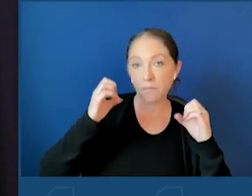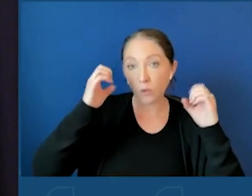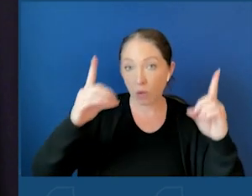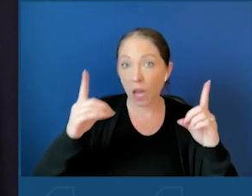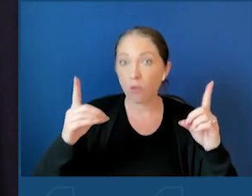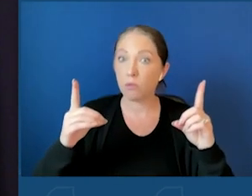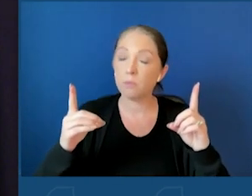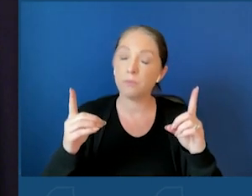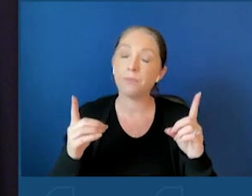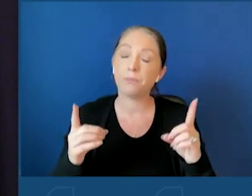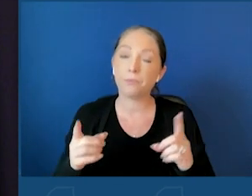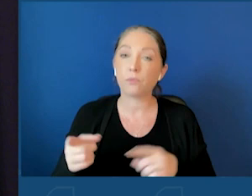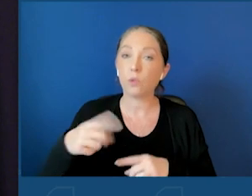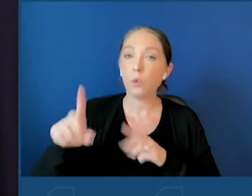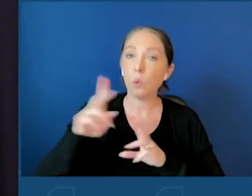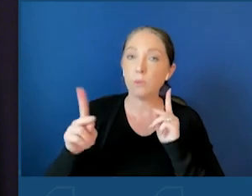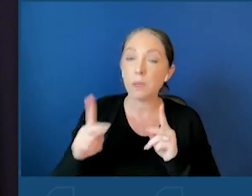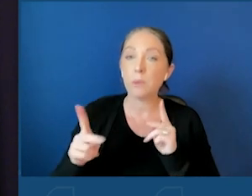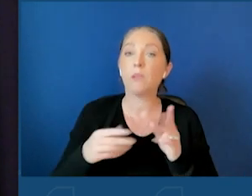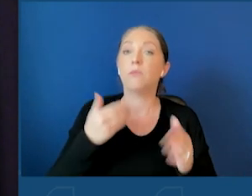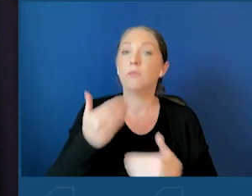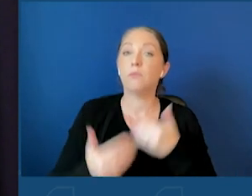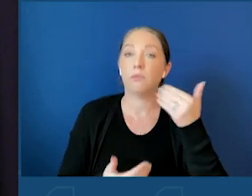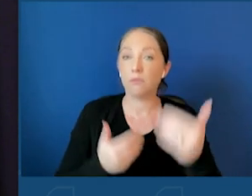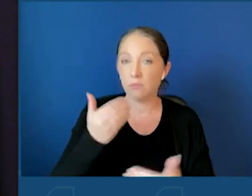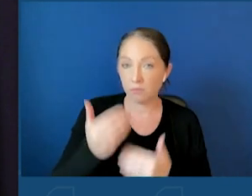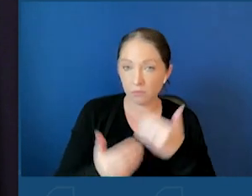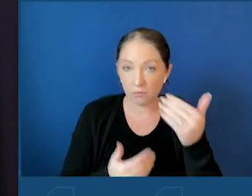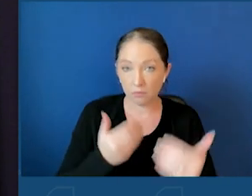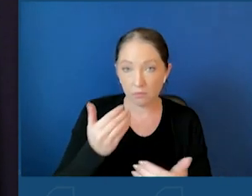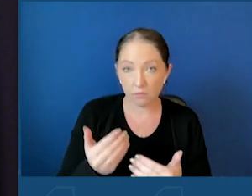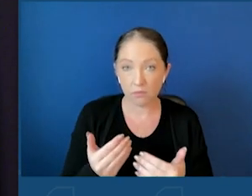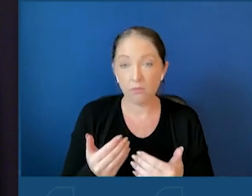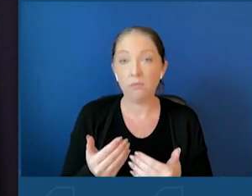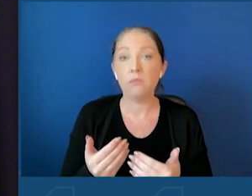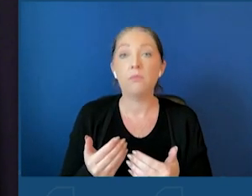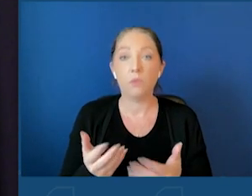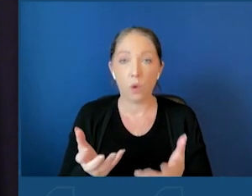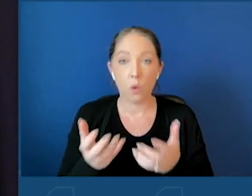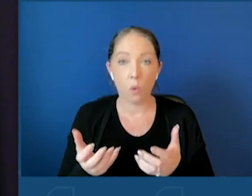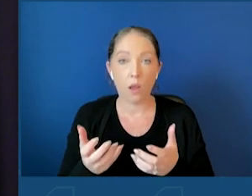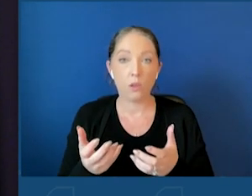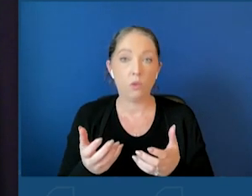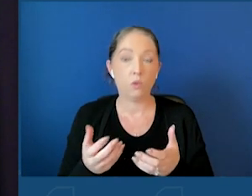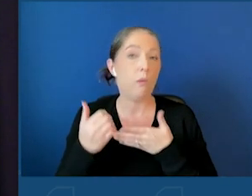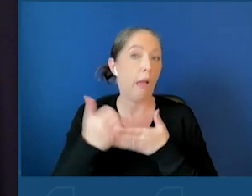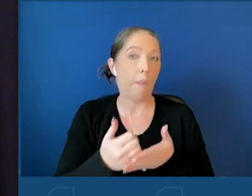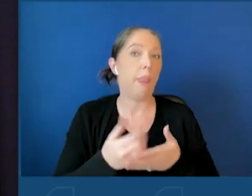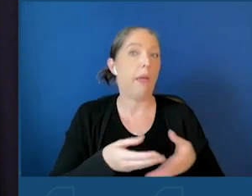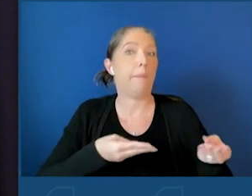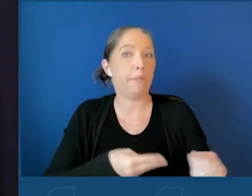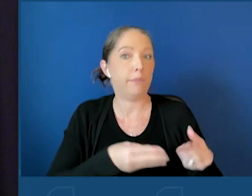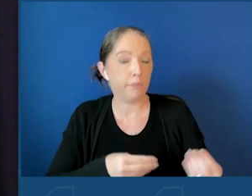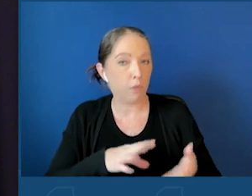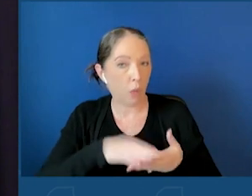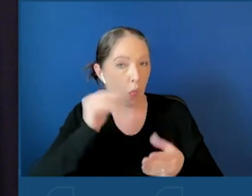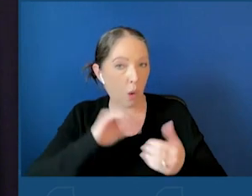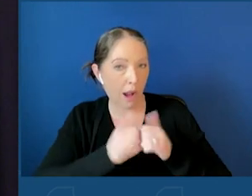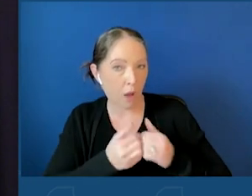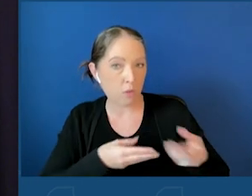that person that they were looking to become when it comes to breastfeeding beforehand. So with that, with doulas,